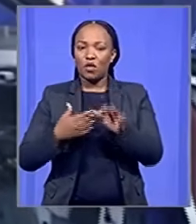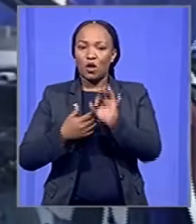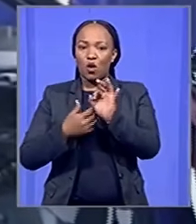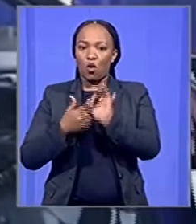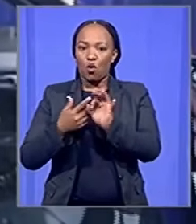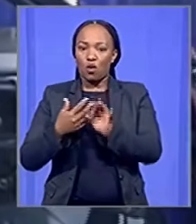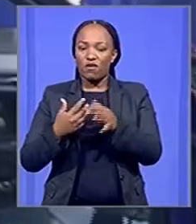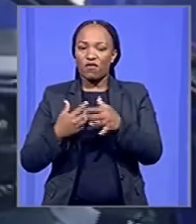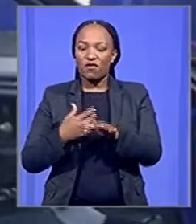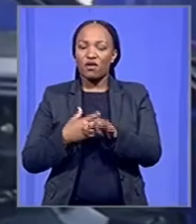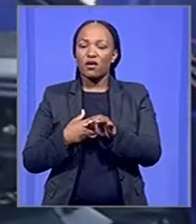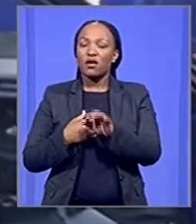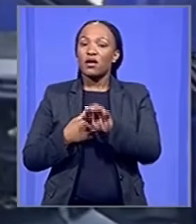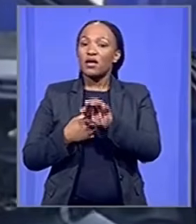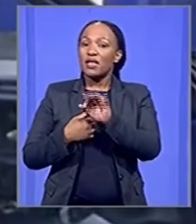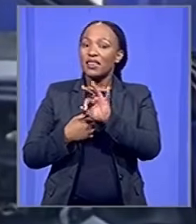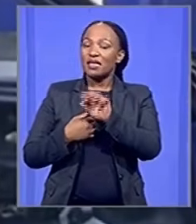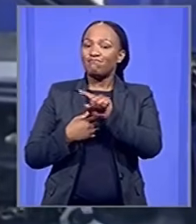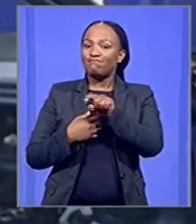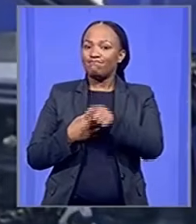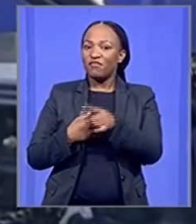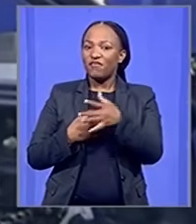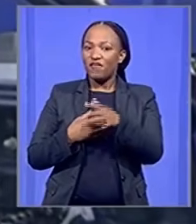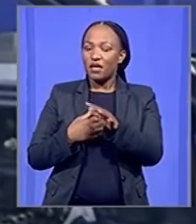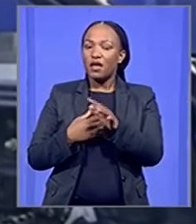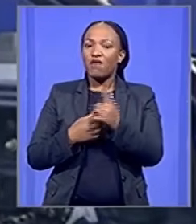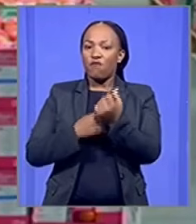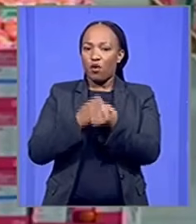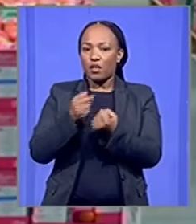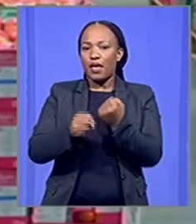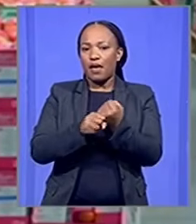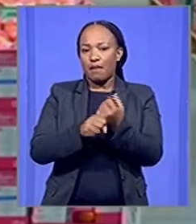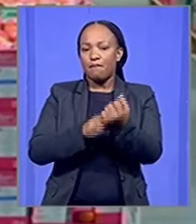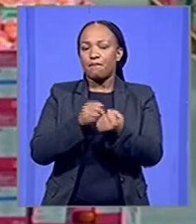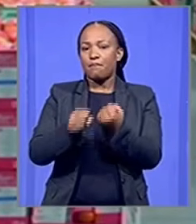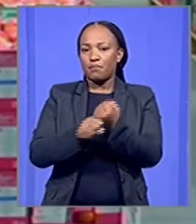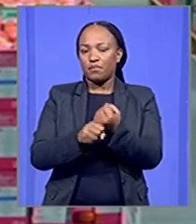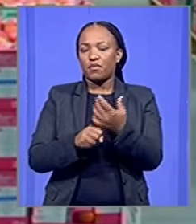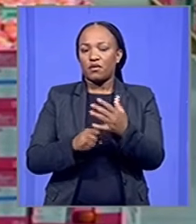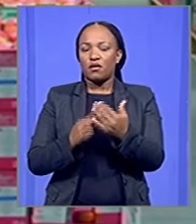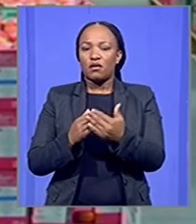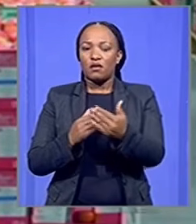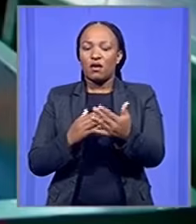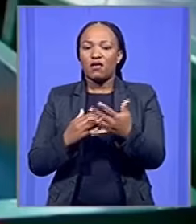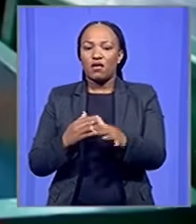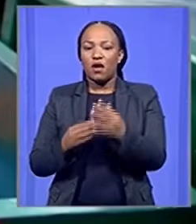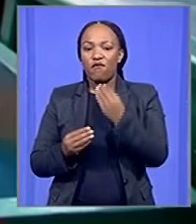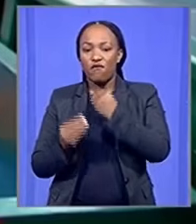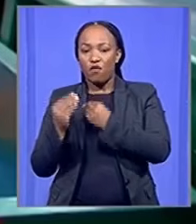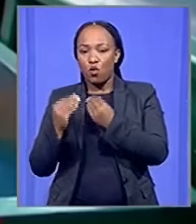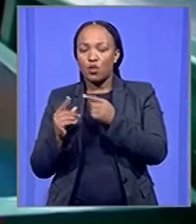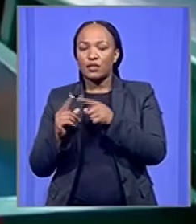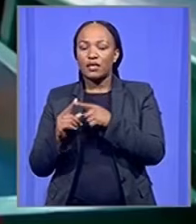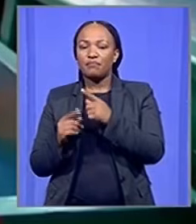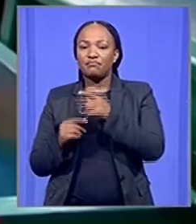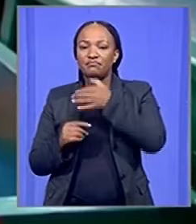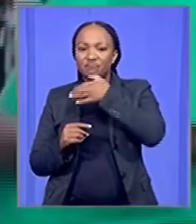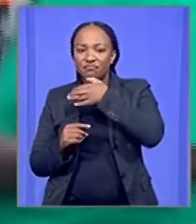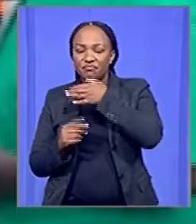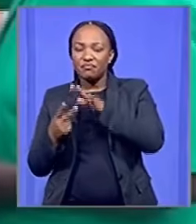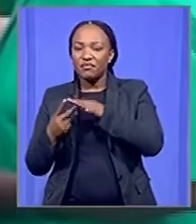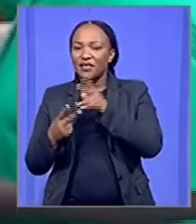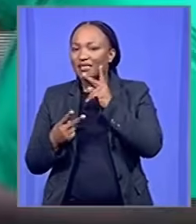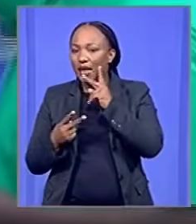tse 15 ho ya ka dipalo tsa selemo le selemo ka ho qolleha makaleng a tlhahiso ya dijo dino sakirete